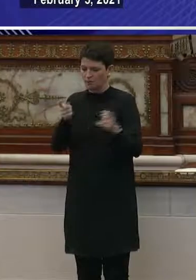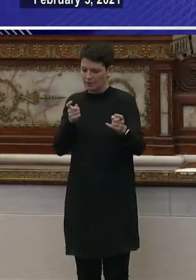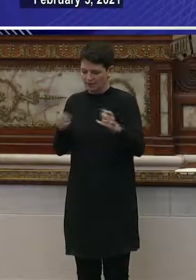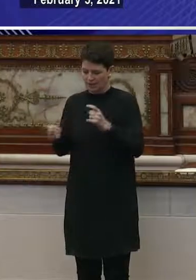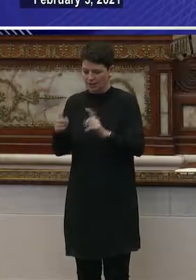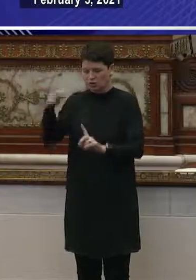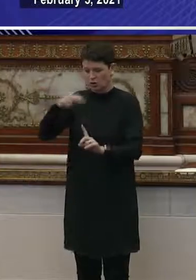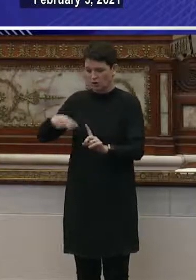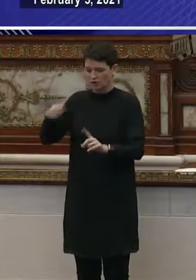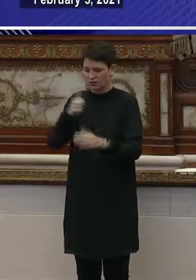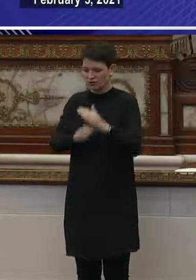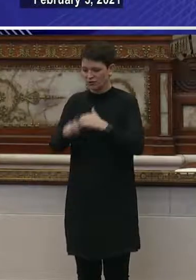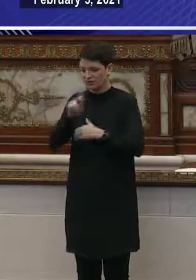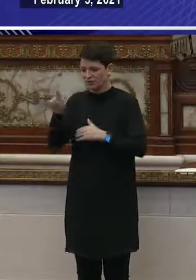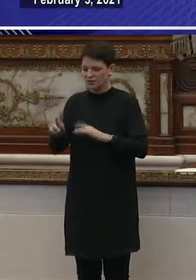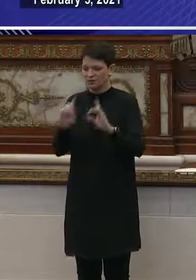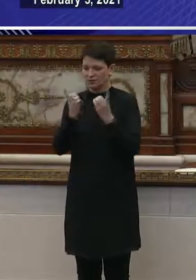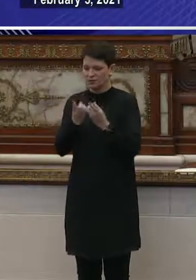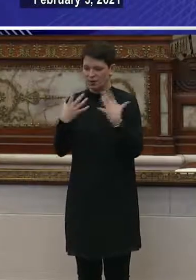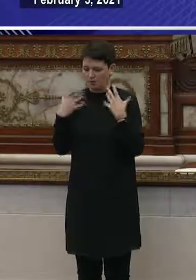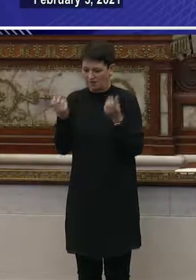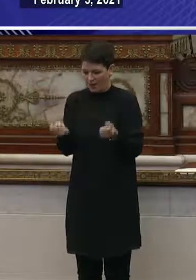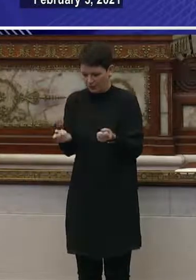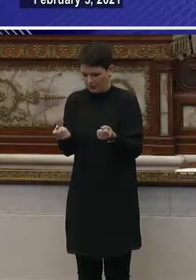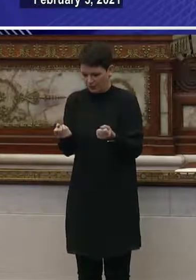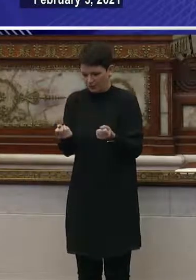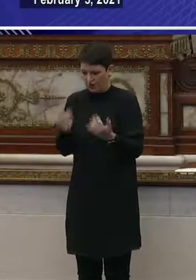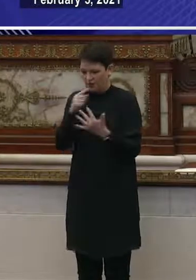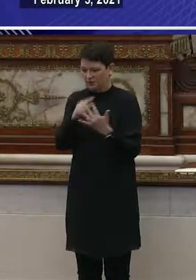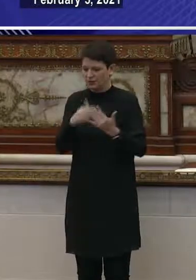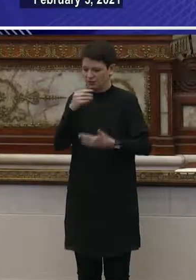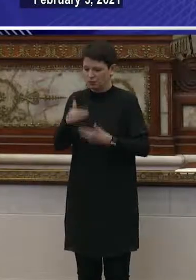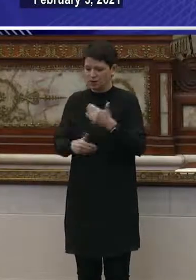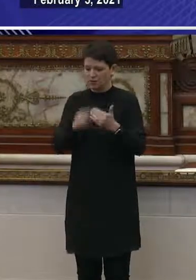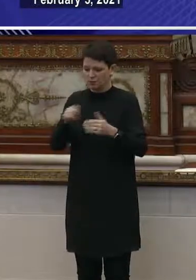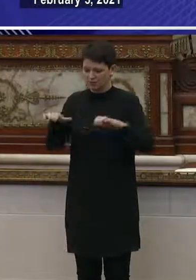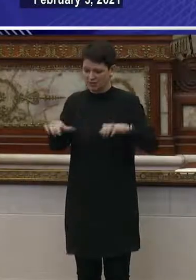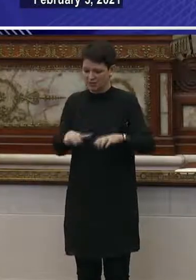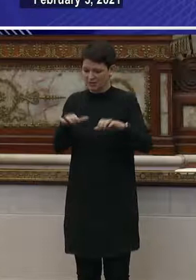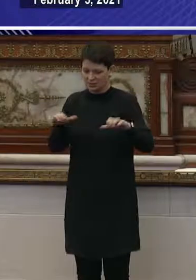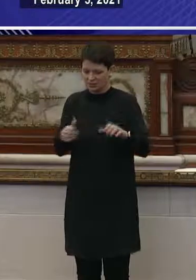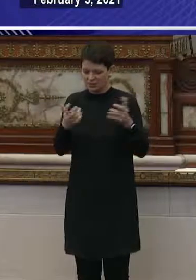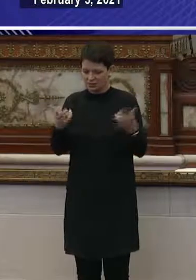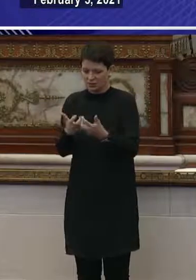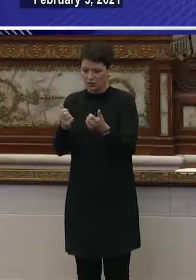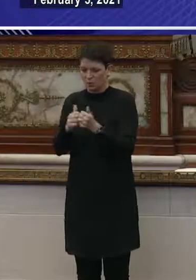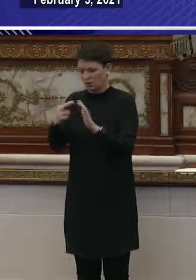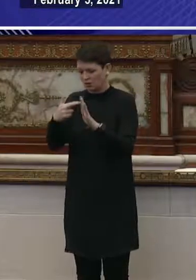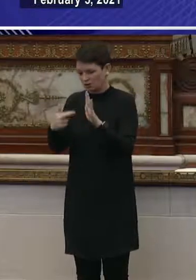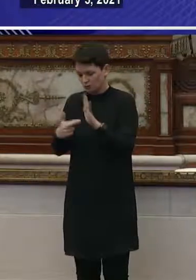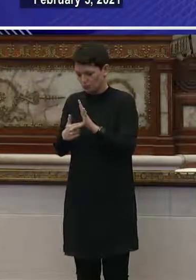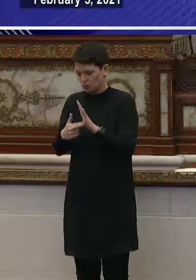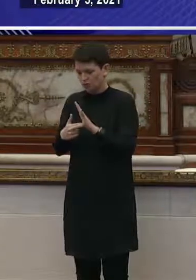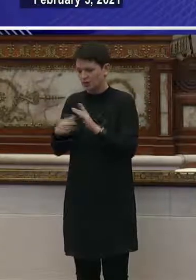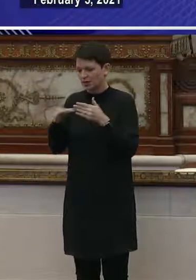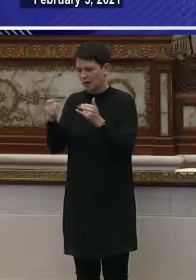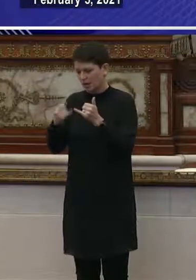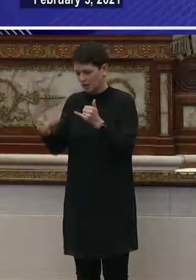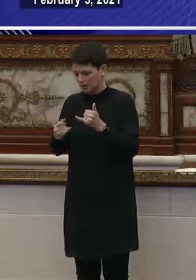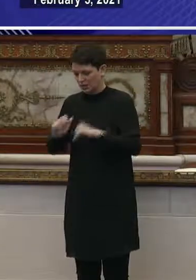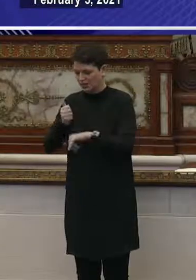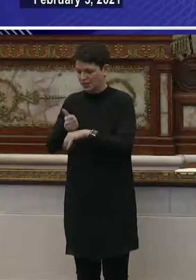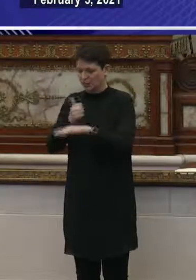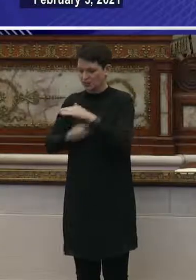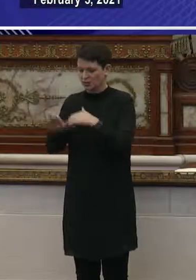or overseen by the Philadelphia Department of Health. These processes must be conducted in accordance with rules and practice guidelines established by